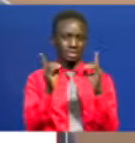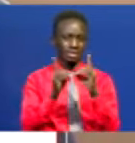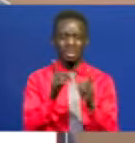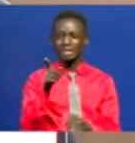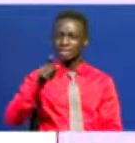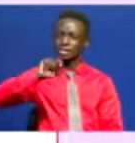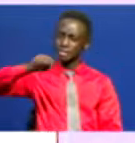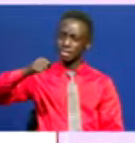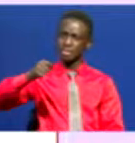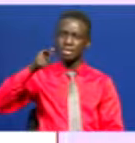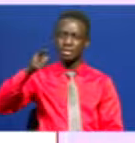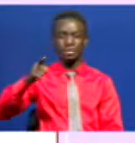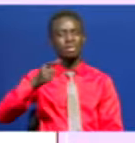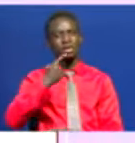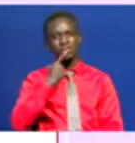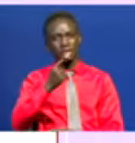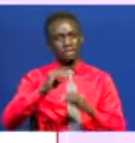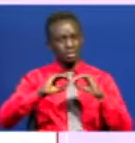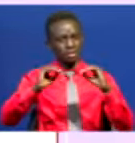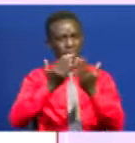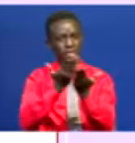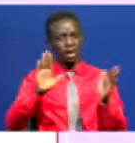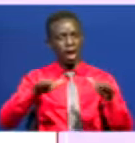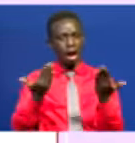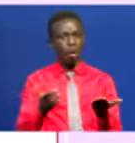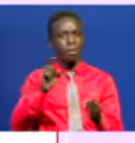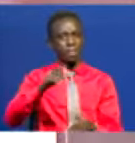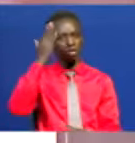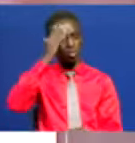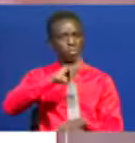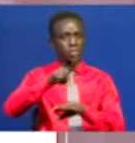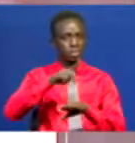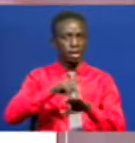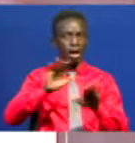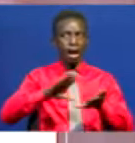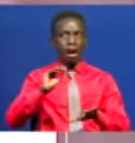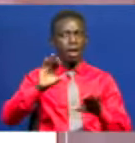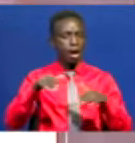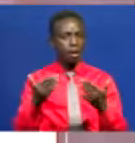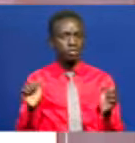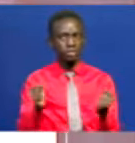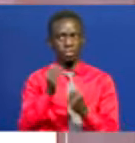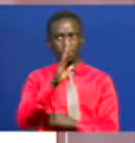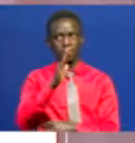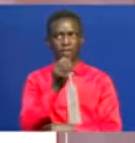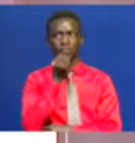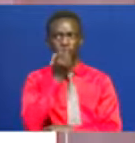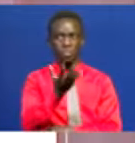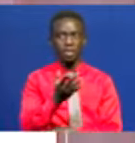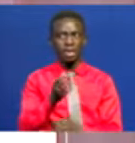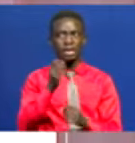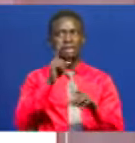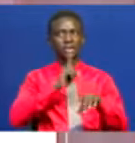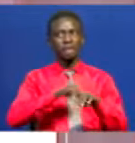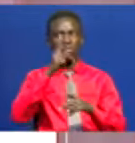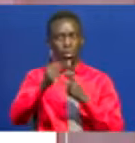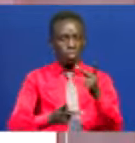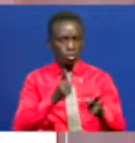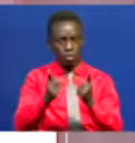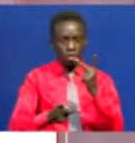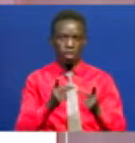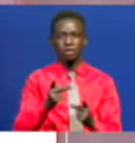the need to know principles and how secure is the information. As long as you process personal data, it is a requirement by law